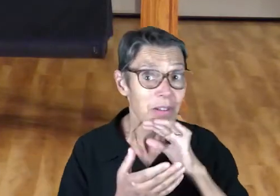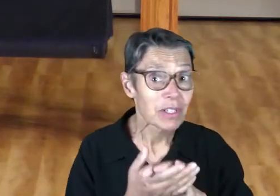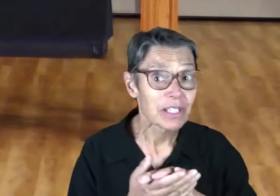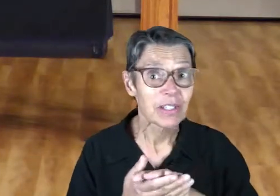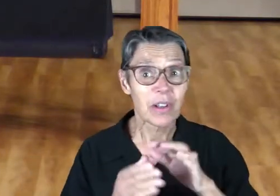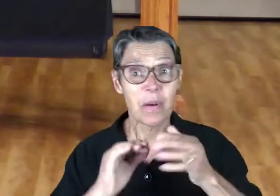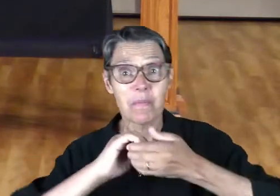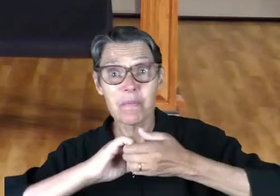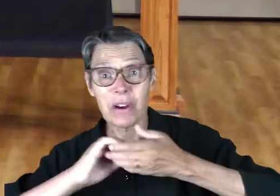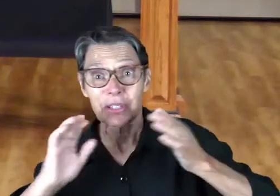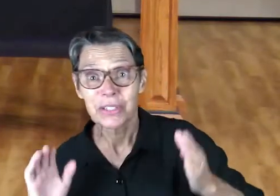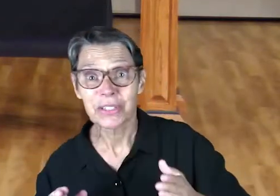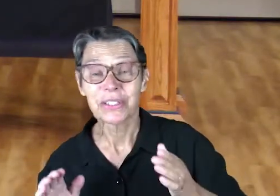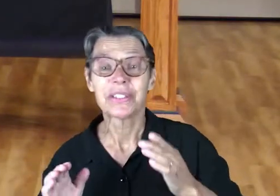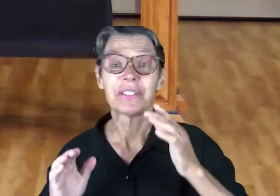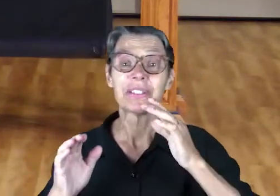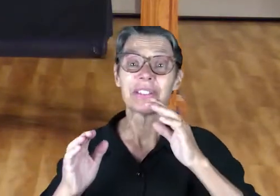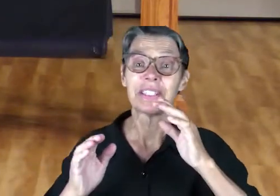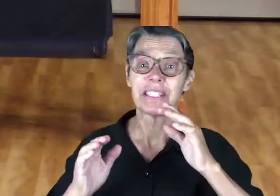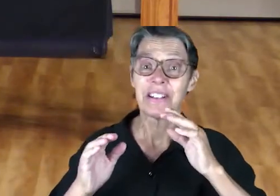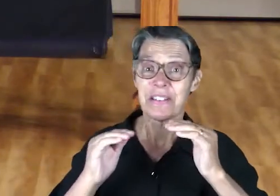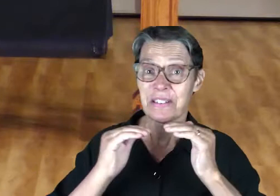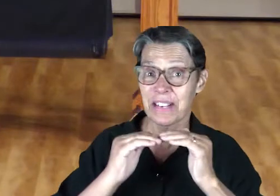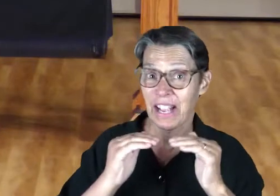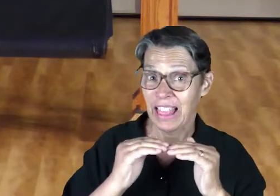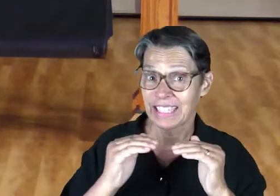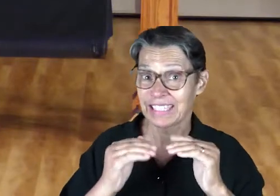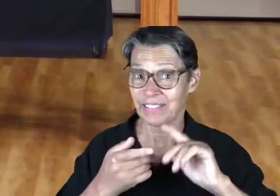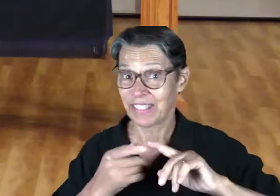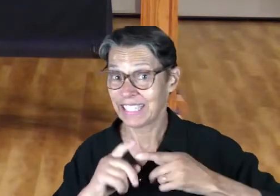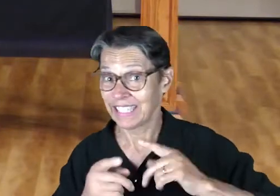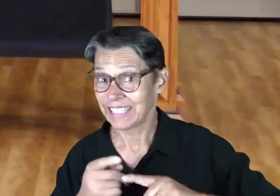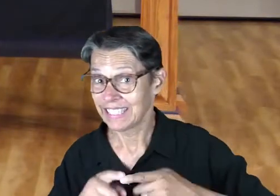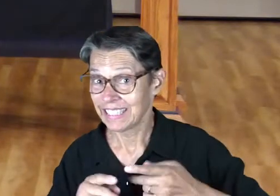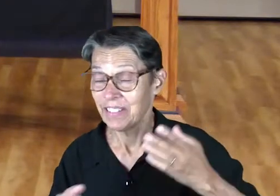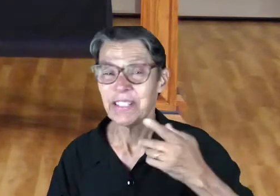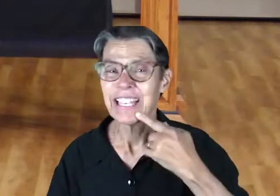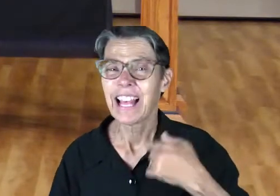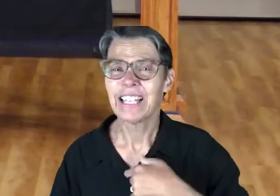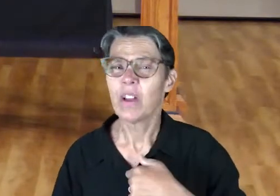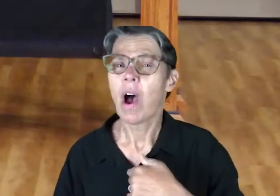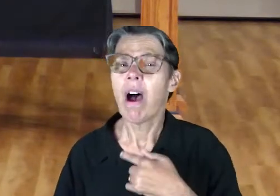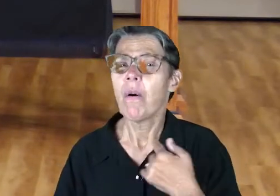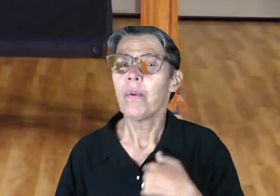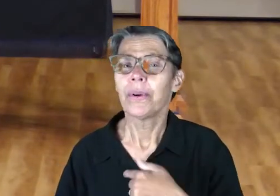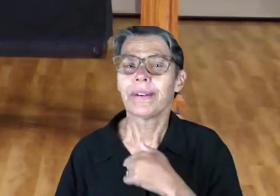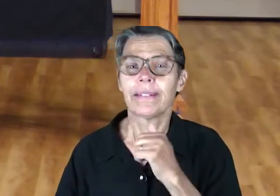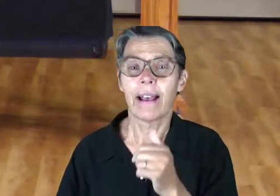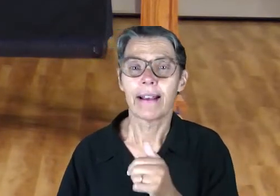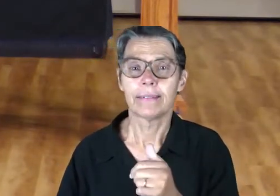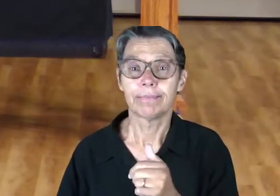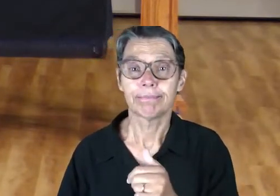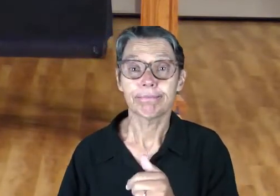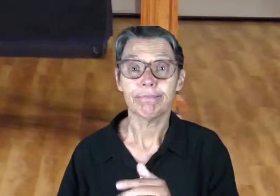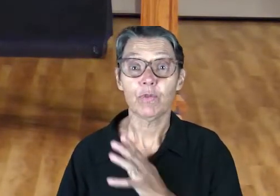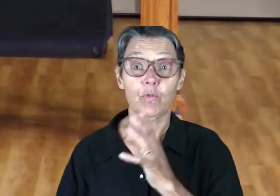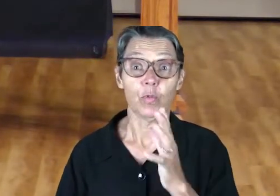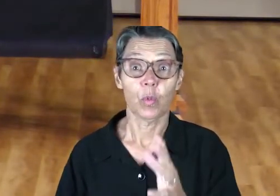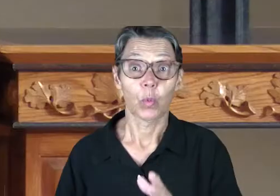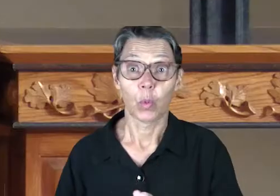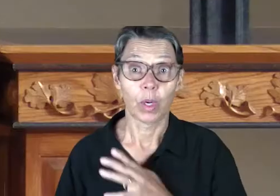us, our spouses or our partners or our colleagues or our friends, might tell us that while not